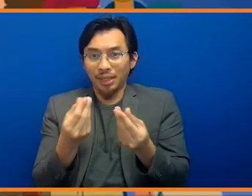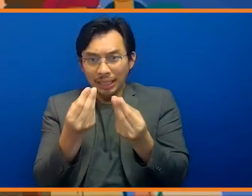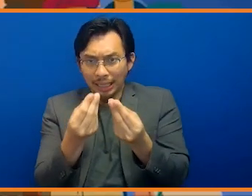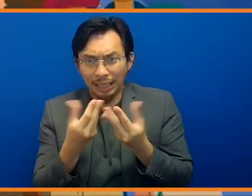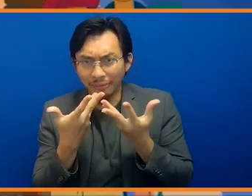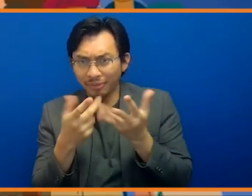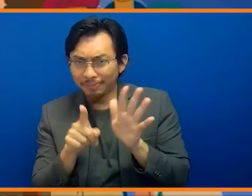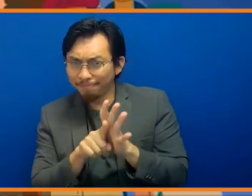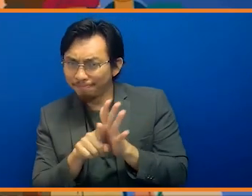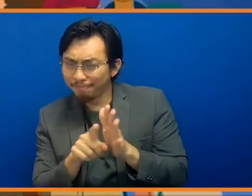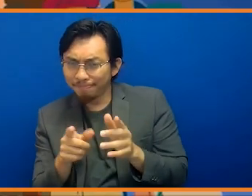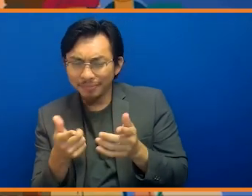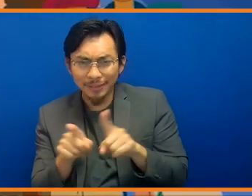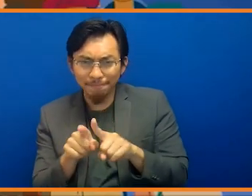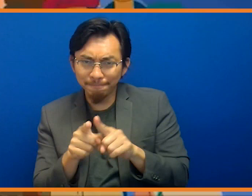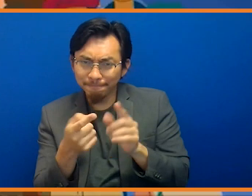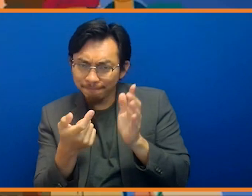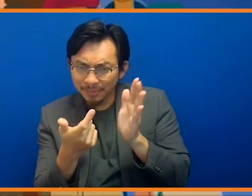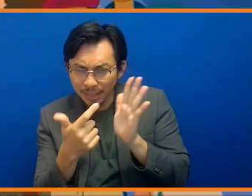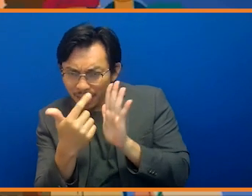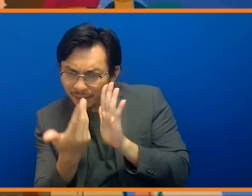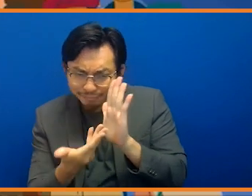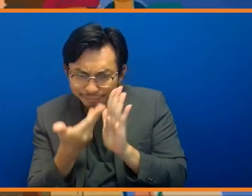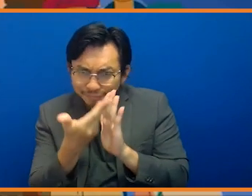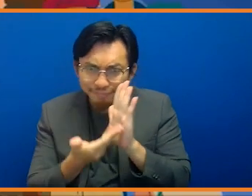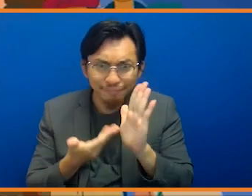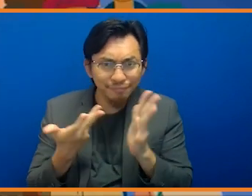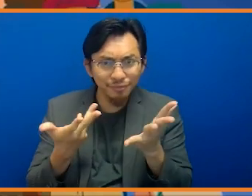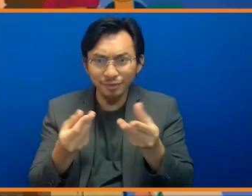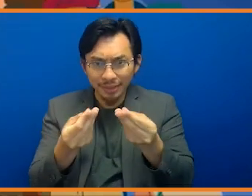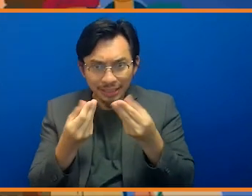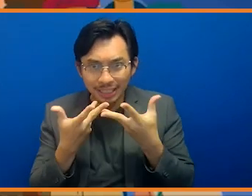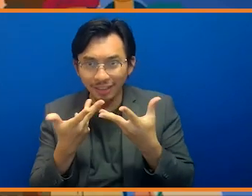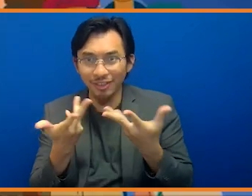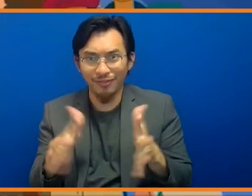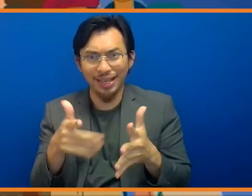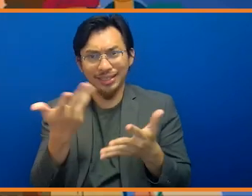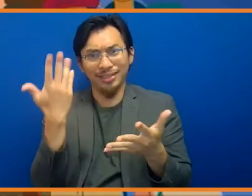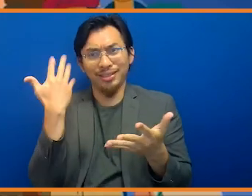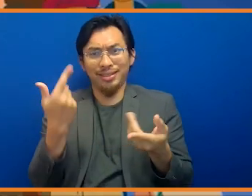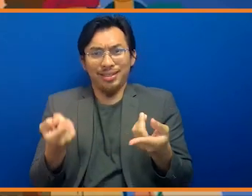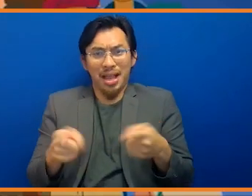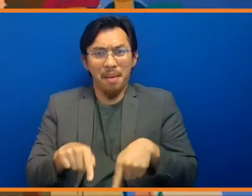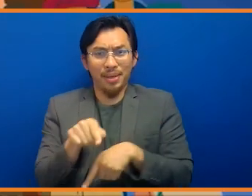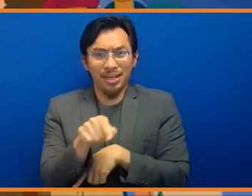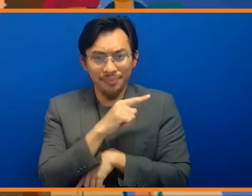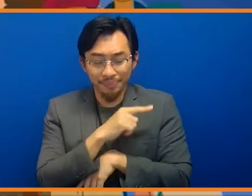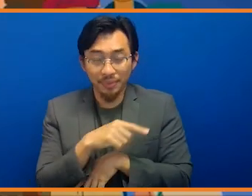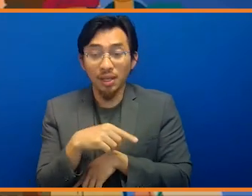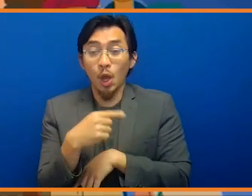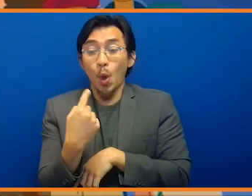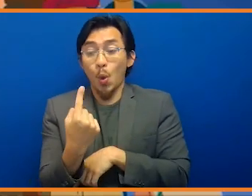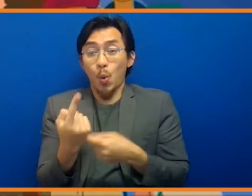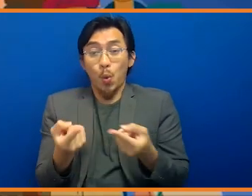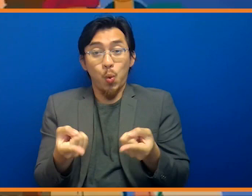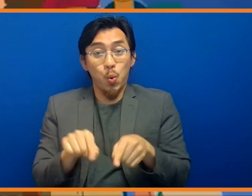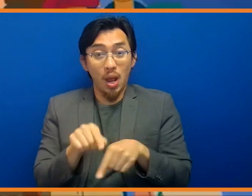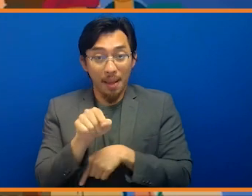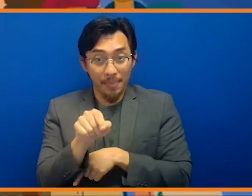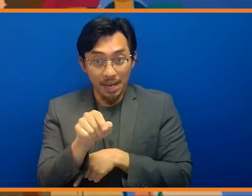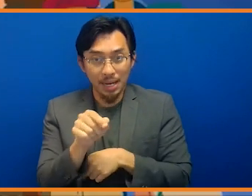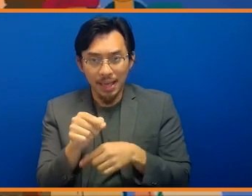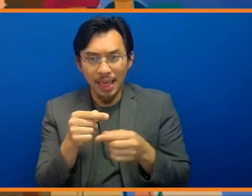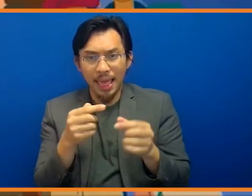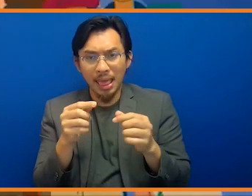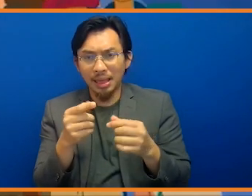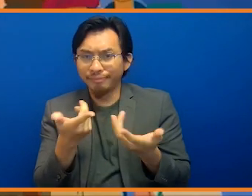about is this even already occurred before, or it's only occurred once? Yeah, so